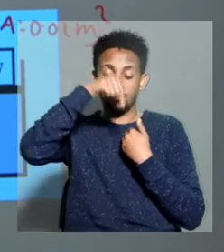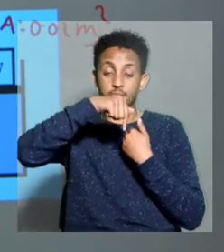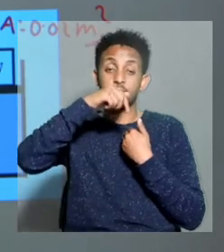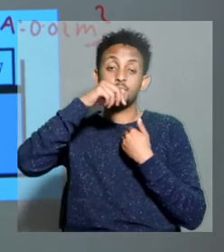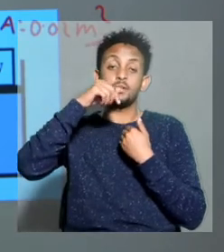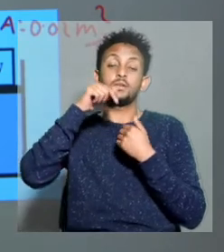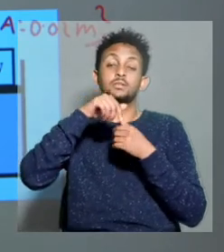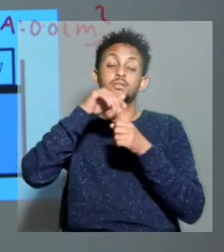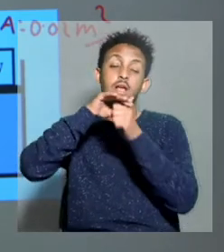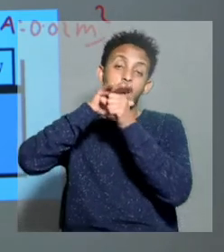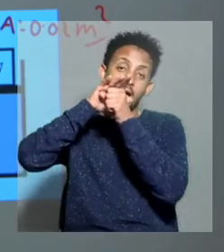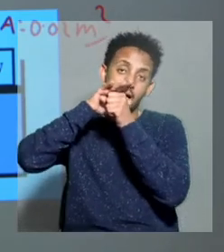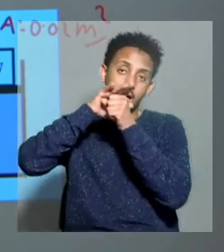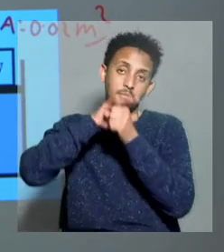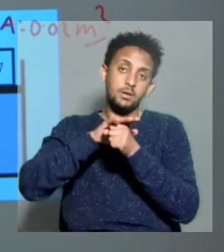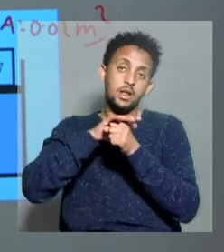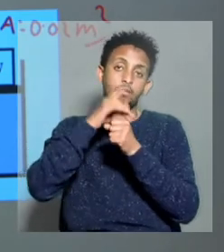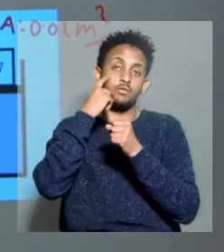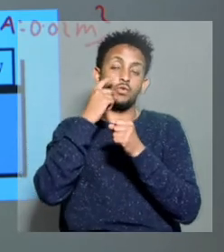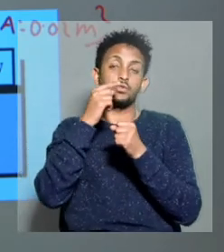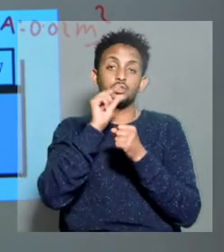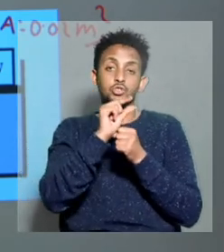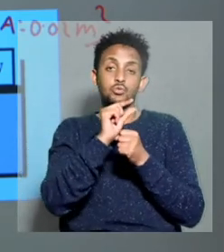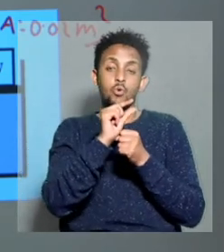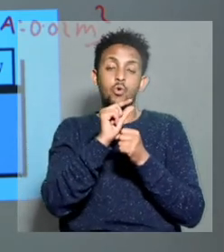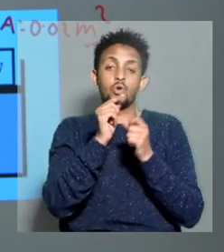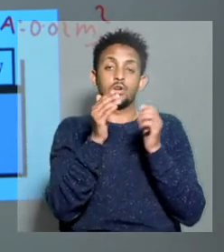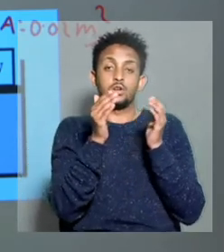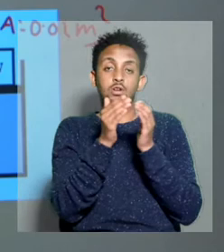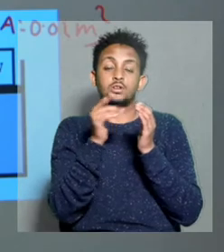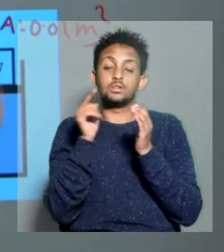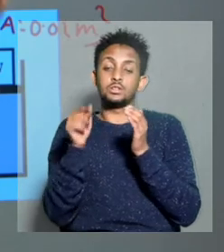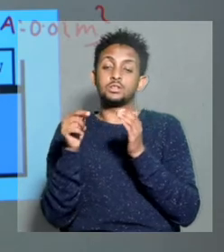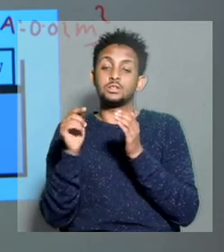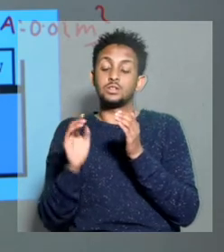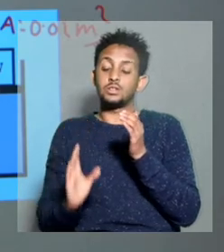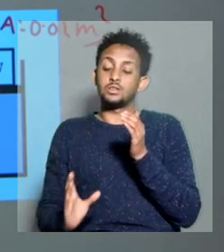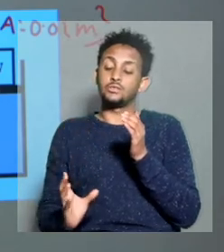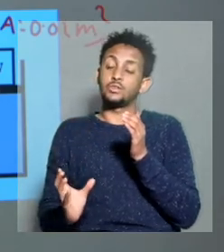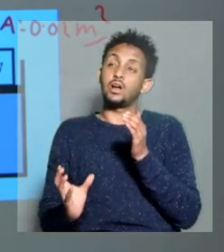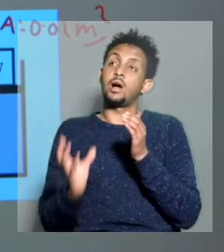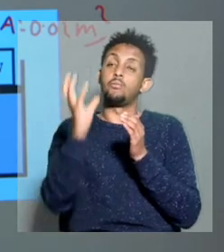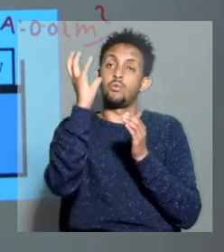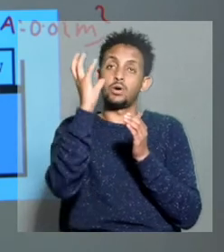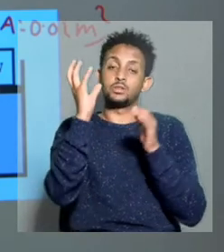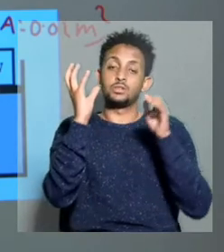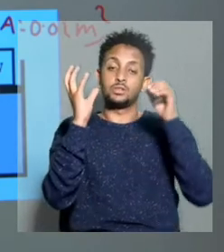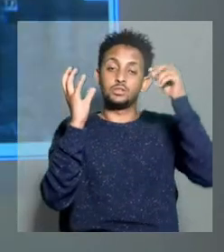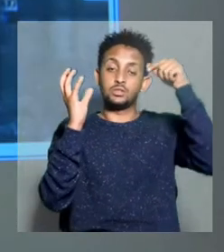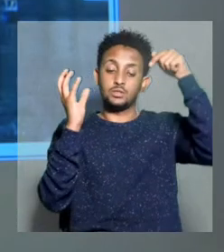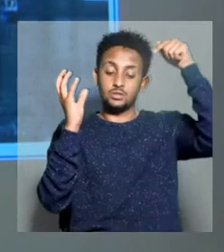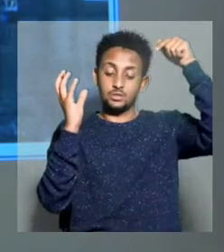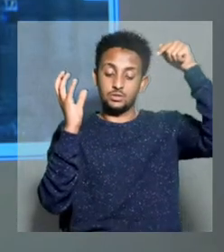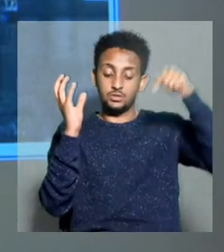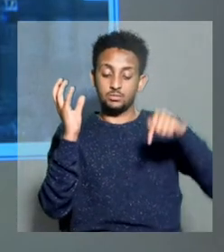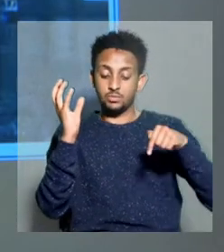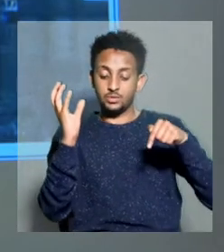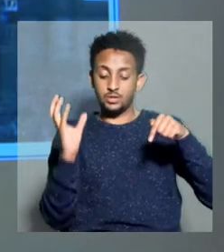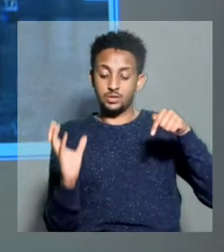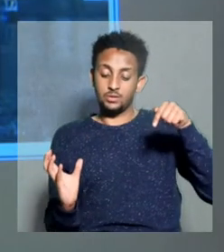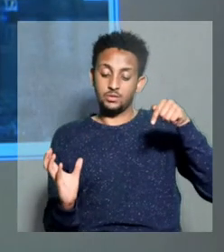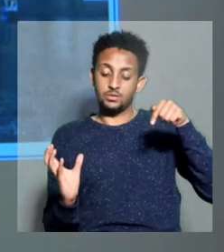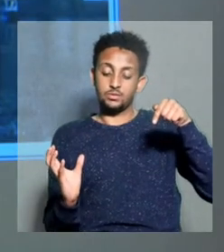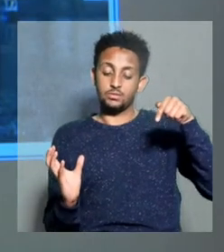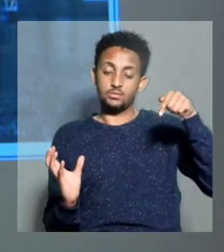F must be applied to the smaller piston so that you can lift this object upward. Previously, we have said that as